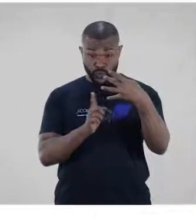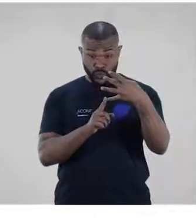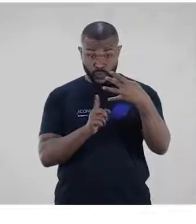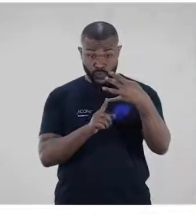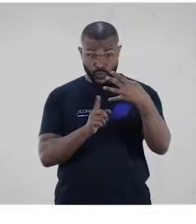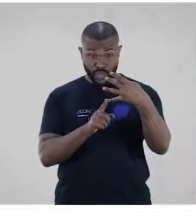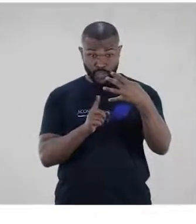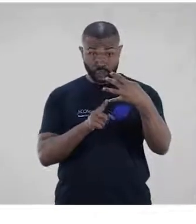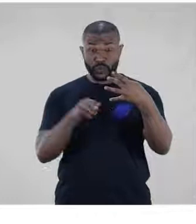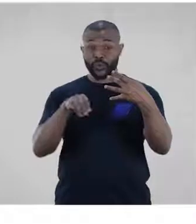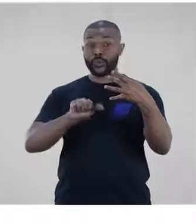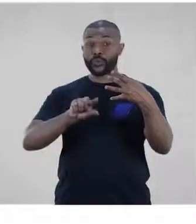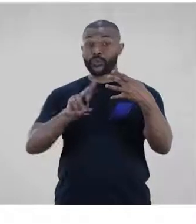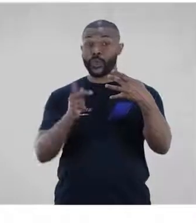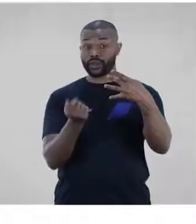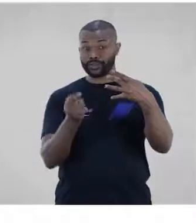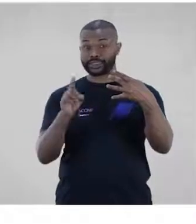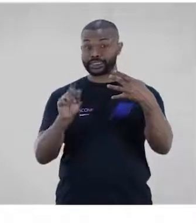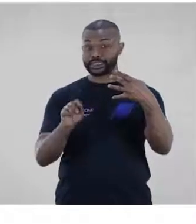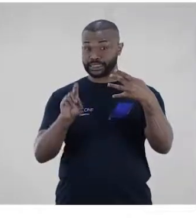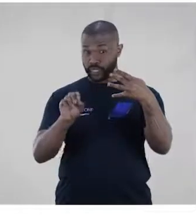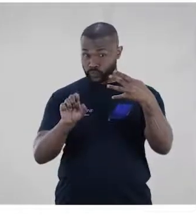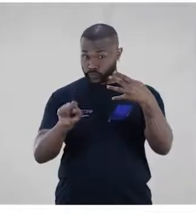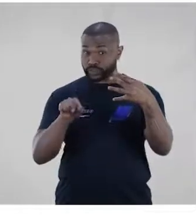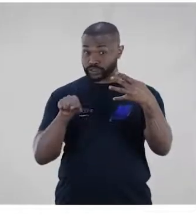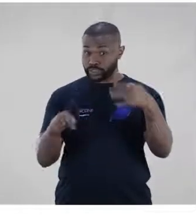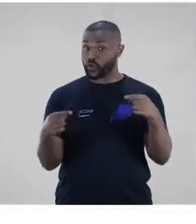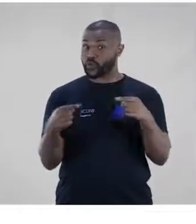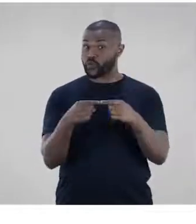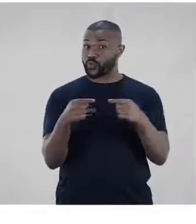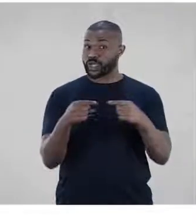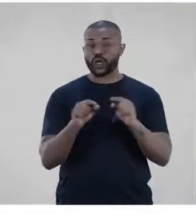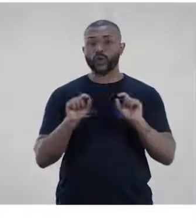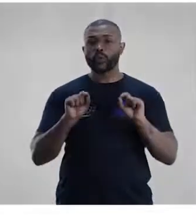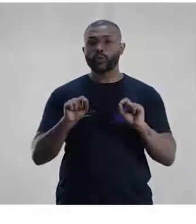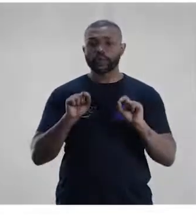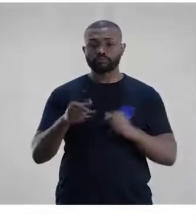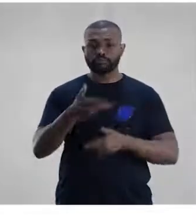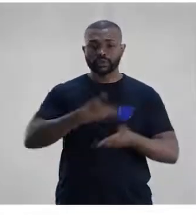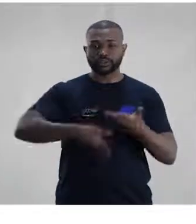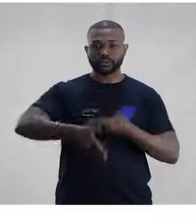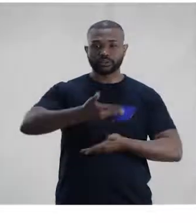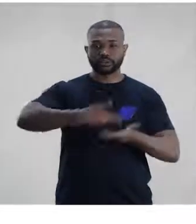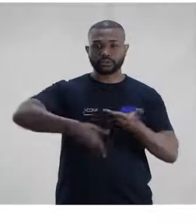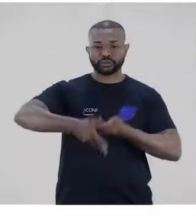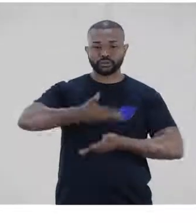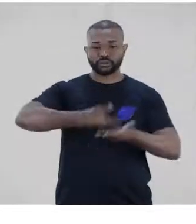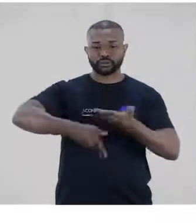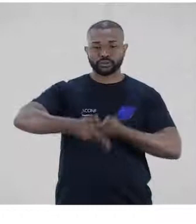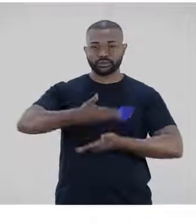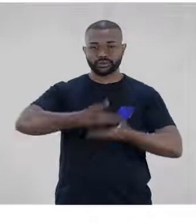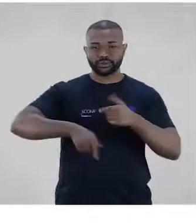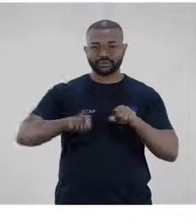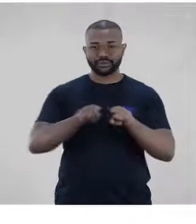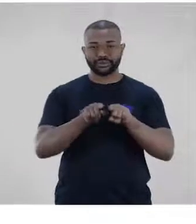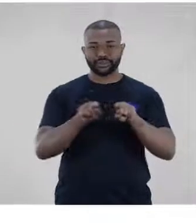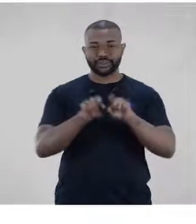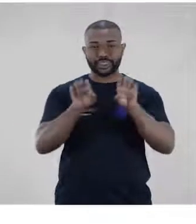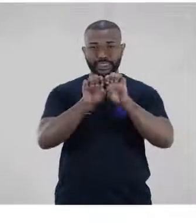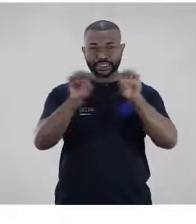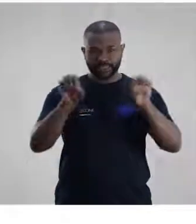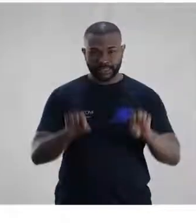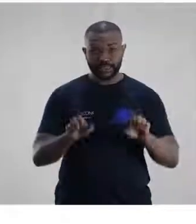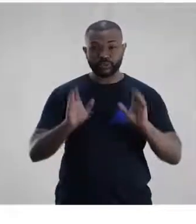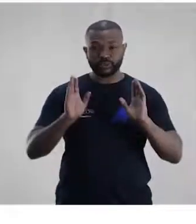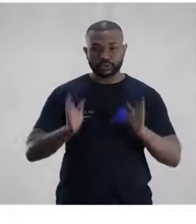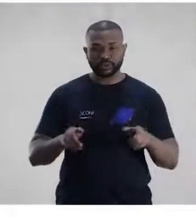bringing interoperability at scale. As soon as you distribute a system into multiple parts and new teams, you need